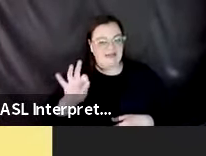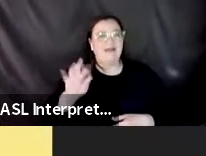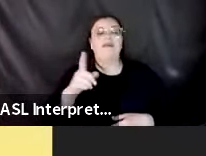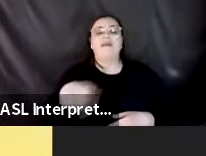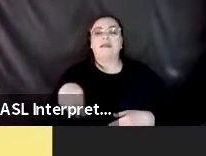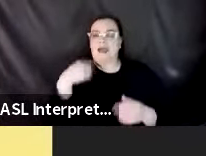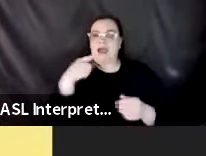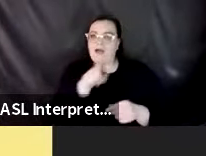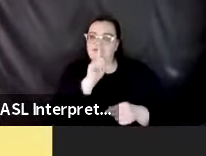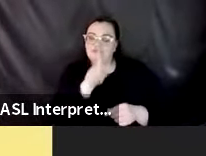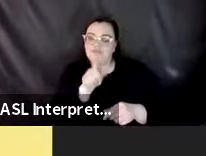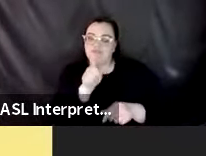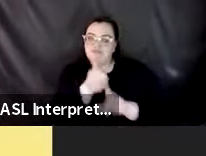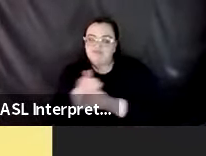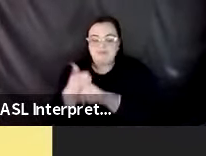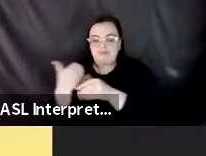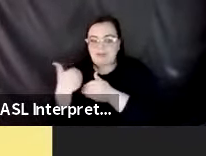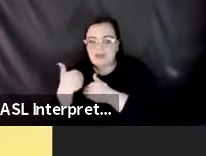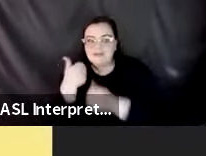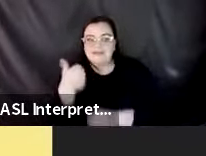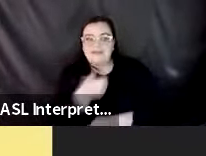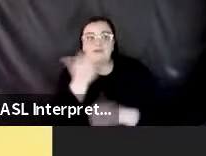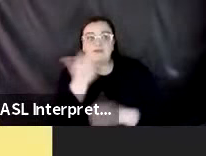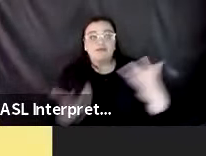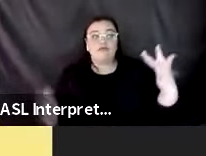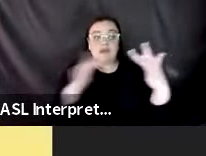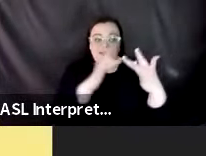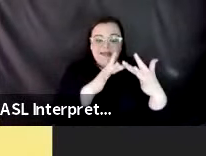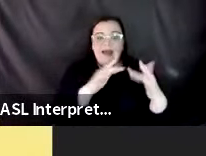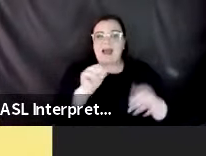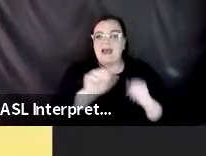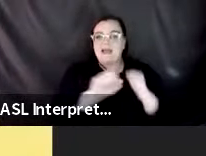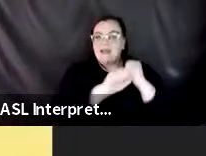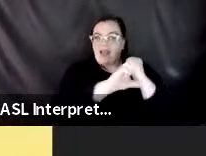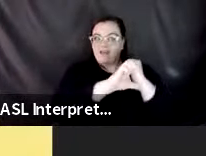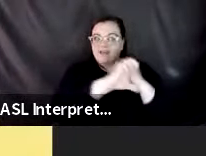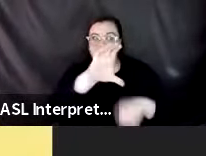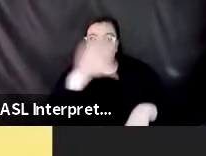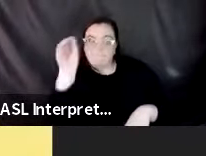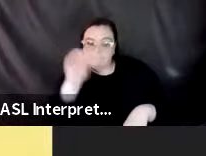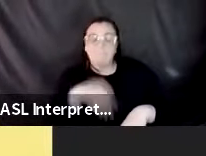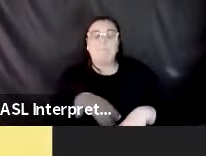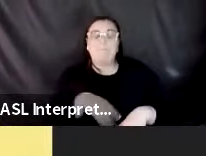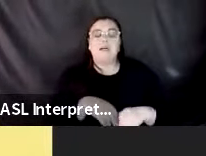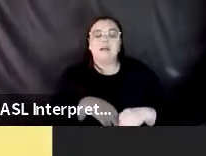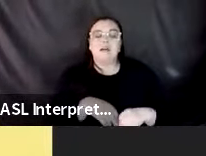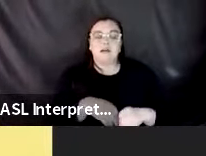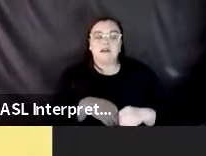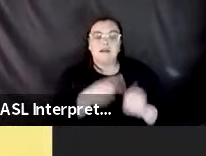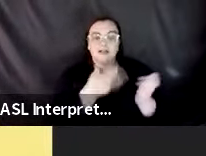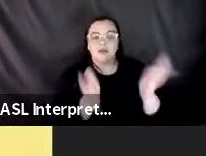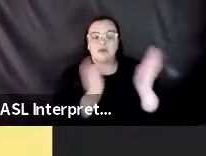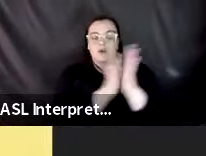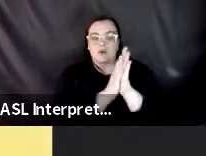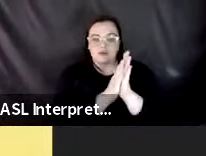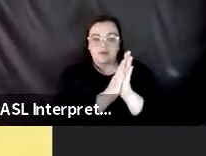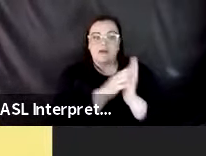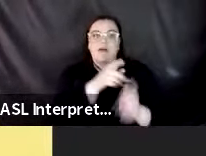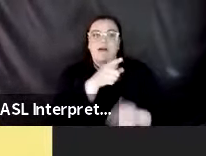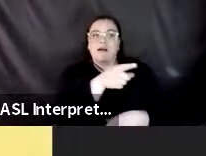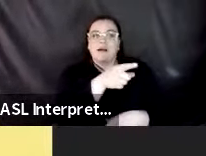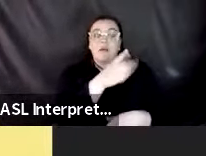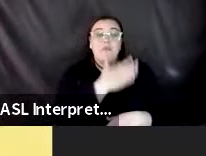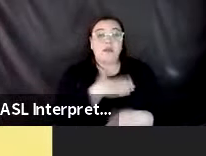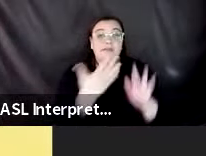to reach out to this advertiser or signatory company to request that they contact them if